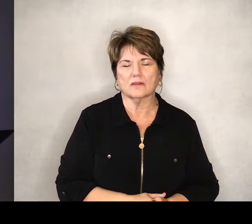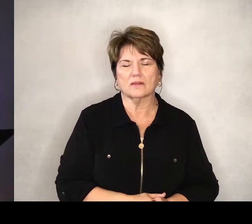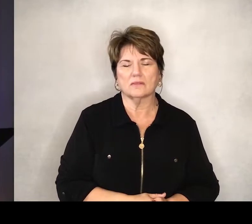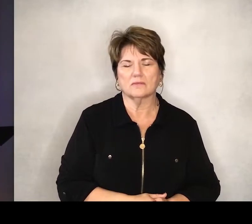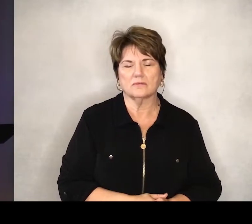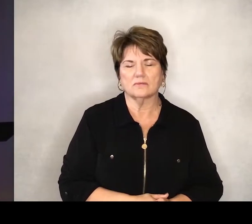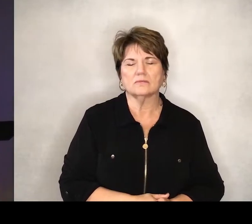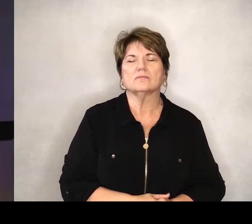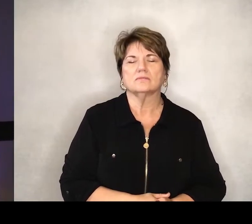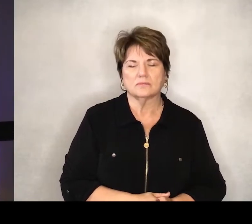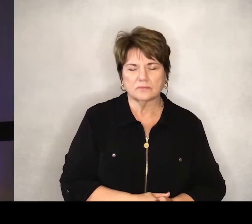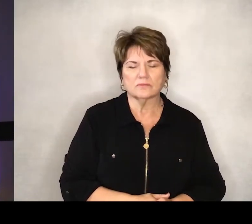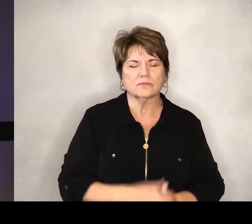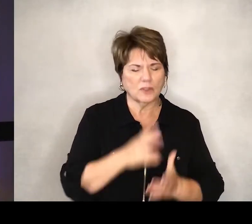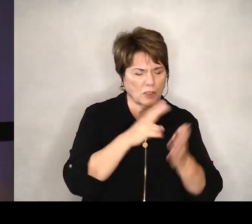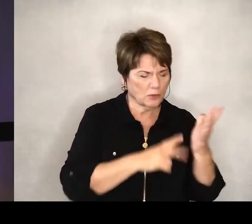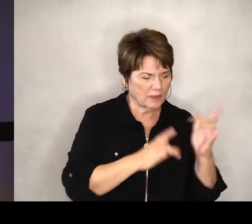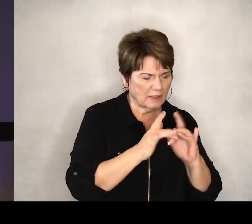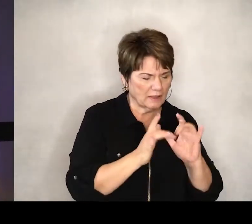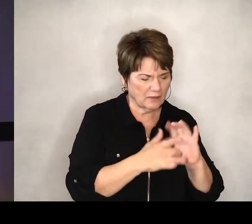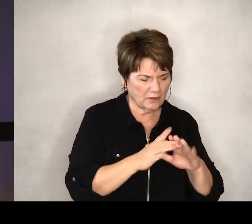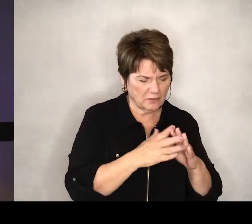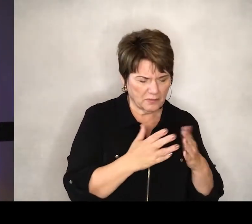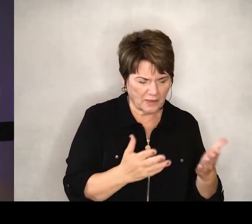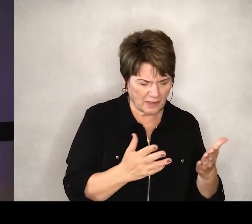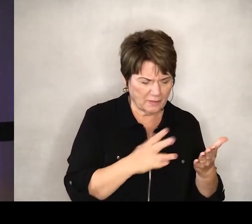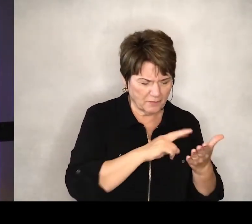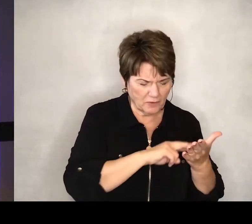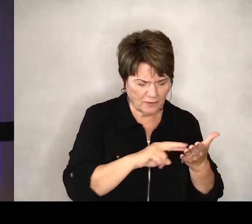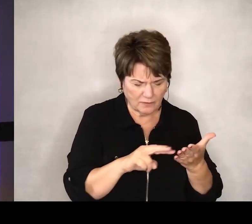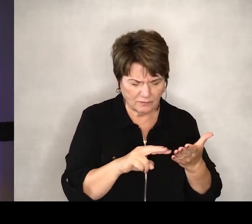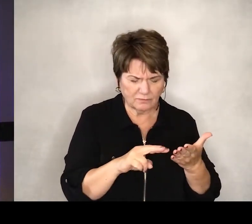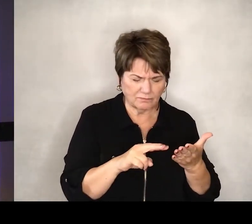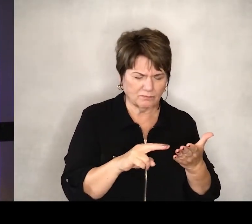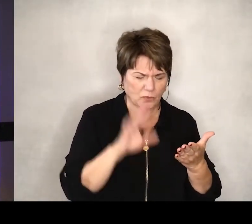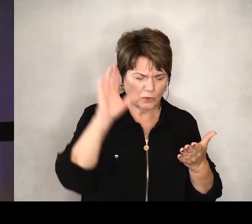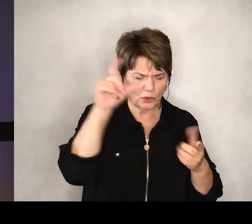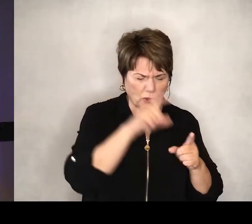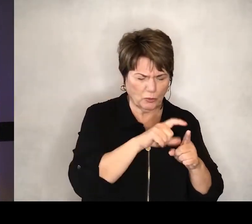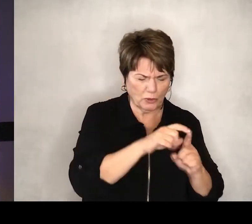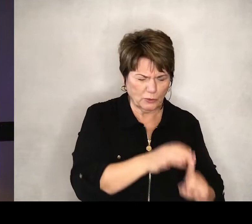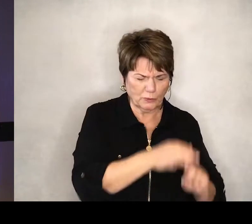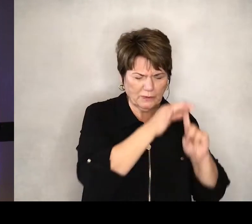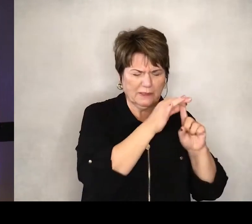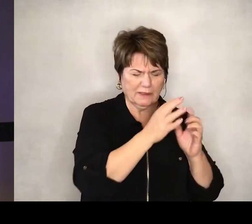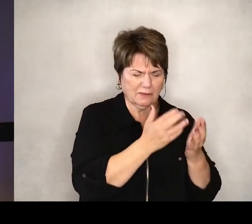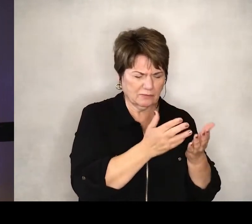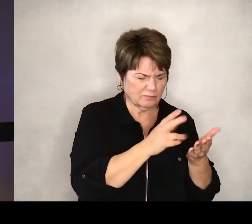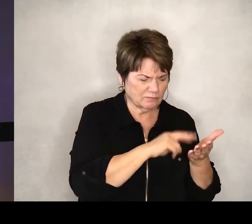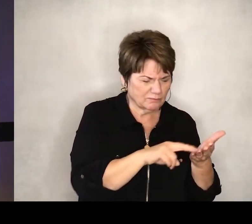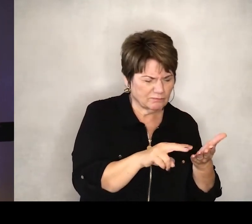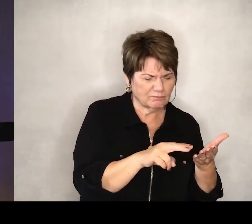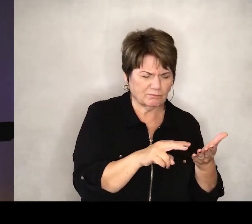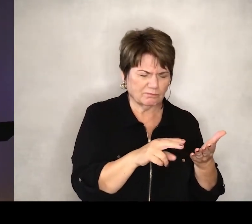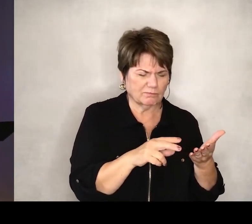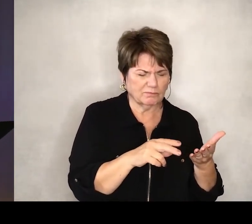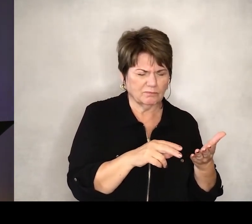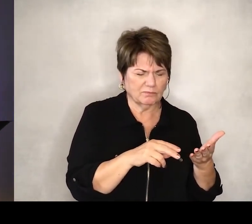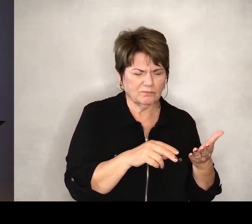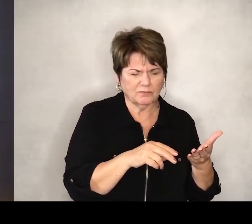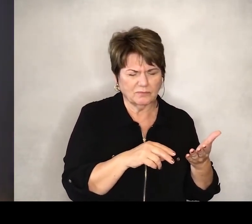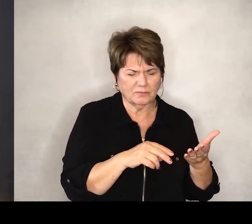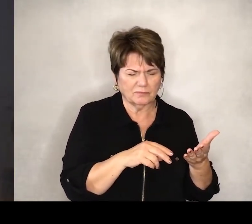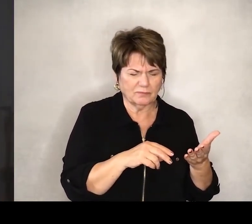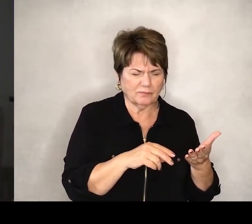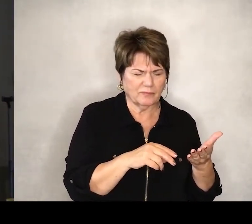we want to come to the scriptures differently. We want to not just try to mine them for some